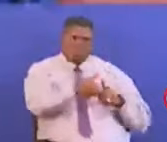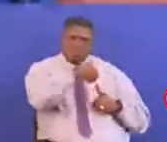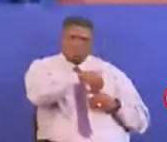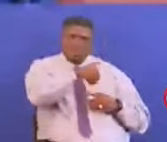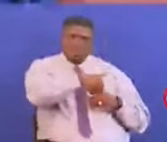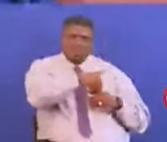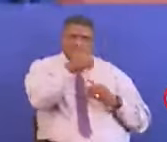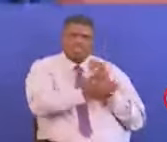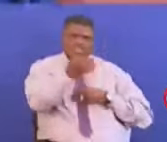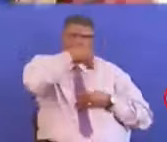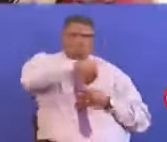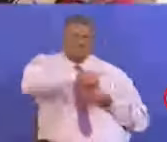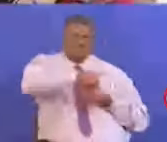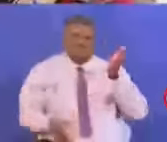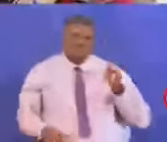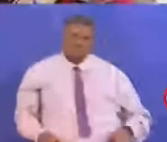Answer, please.